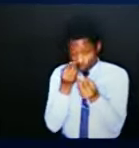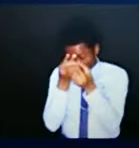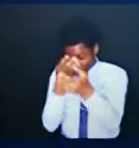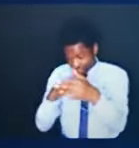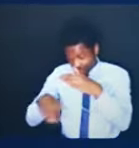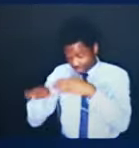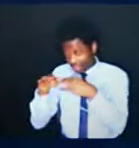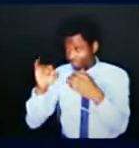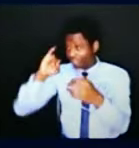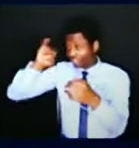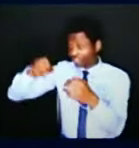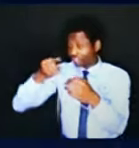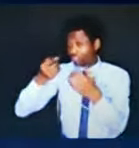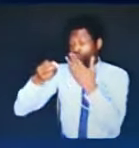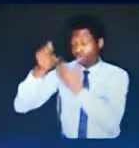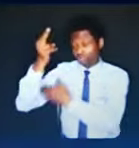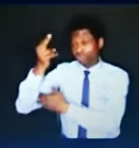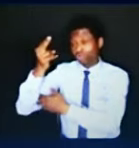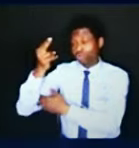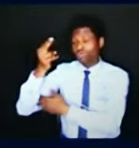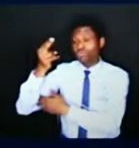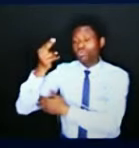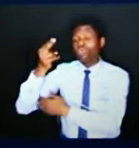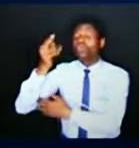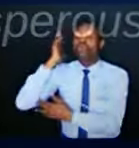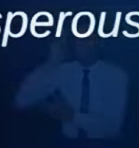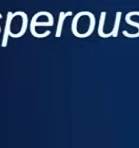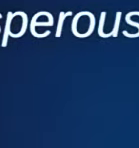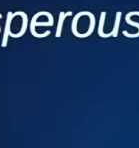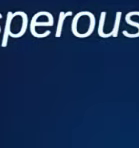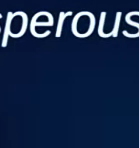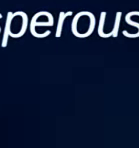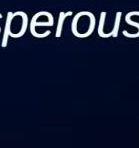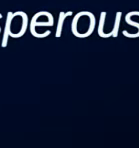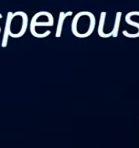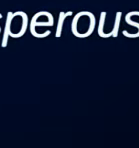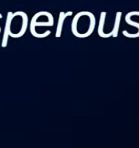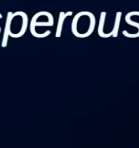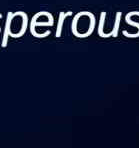God will be happy and prosperous. They will be blessed.